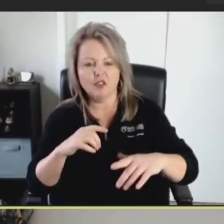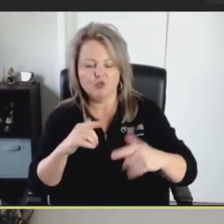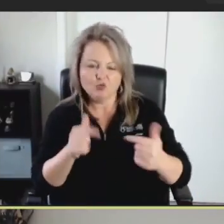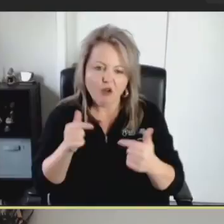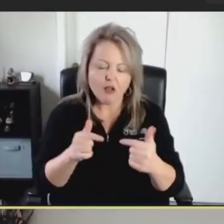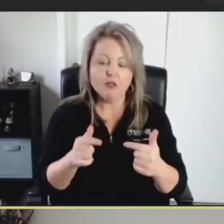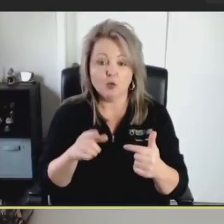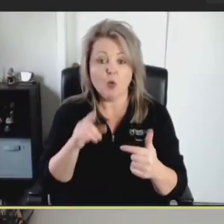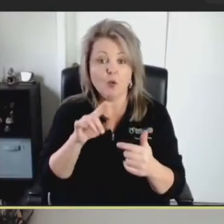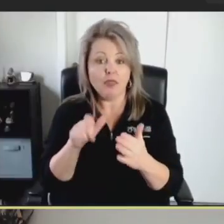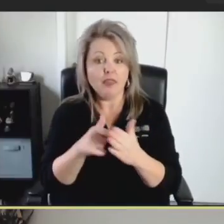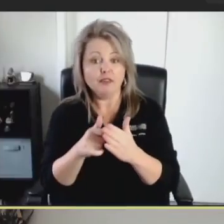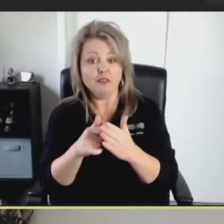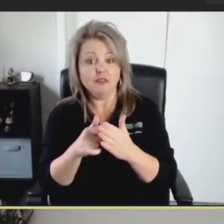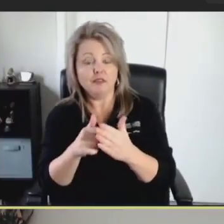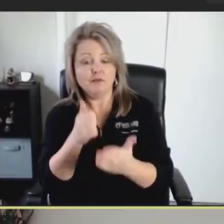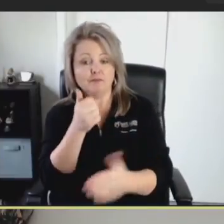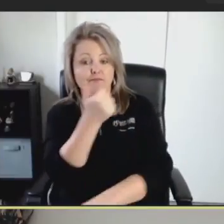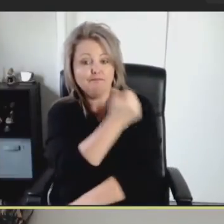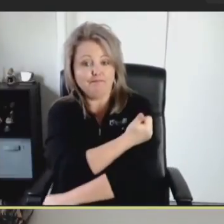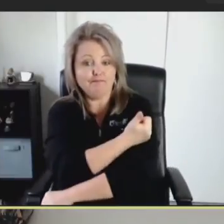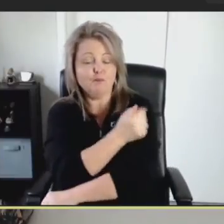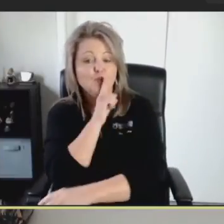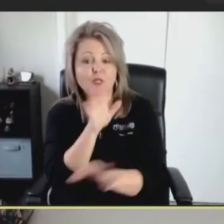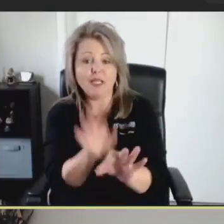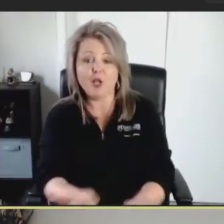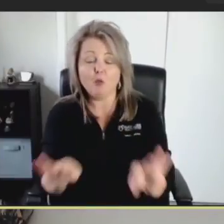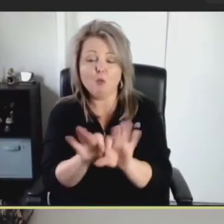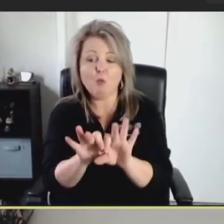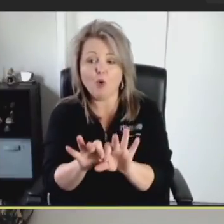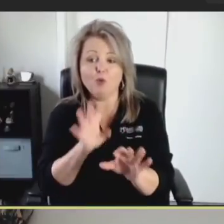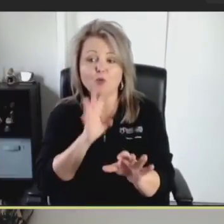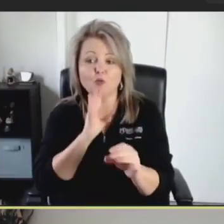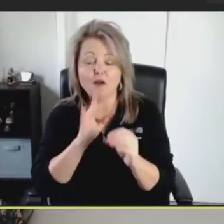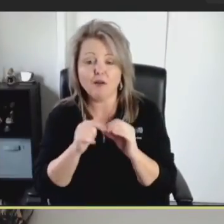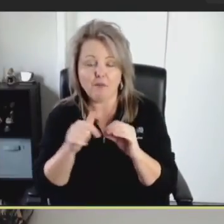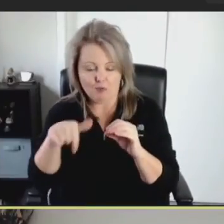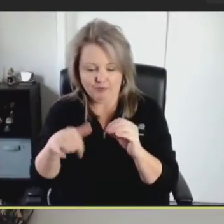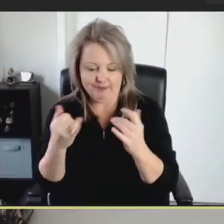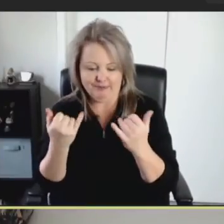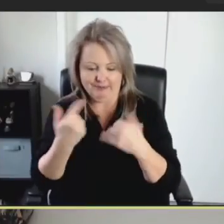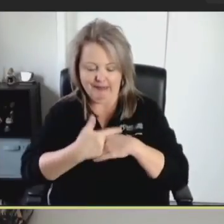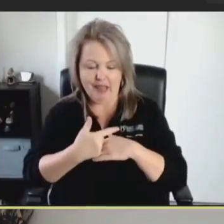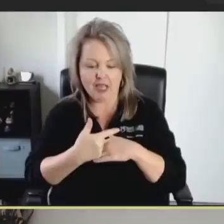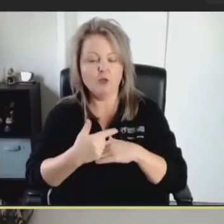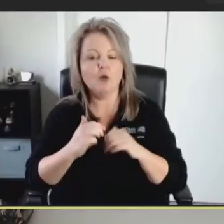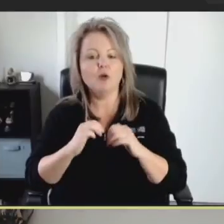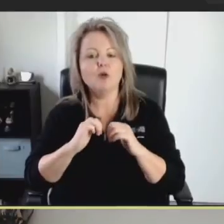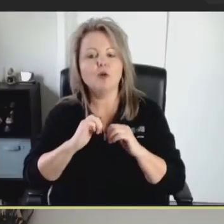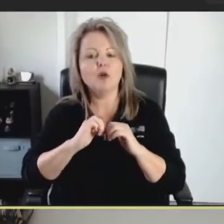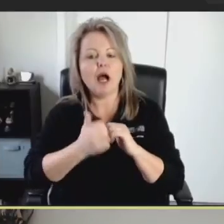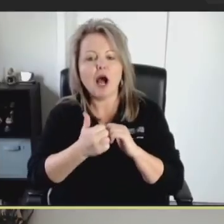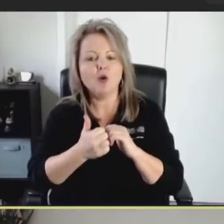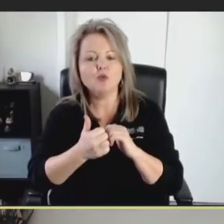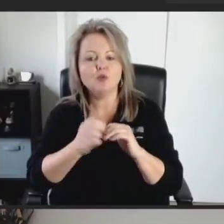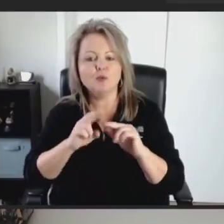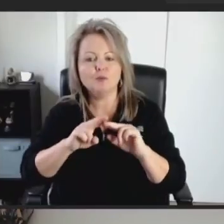tool, like we started this session with today, to help decrease the spread of COVID in our